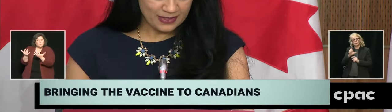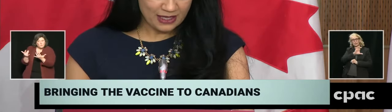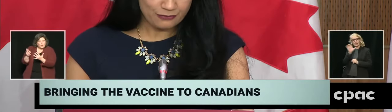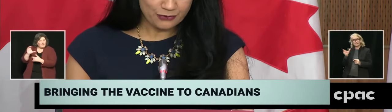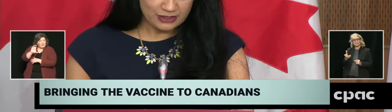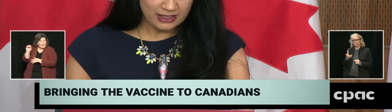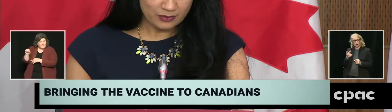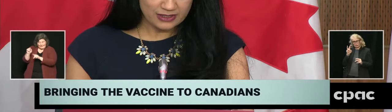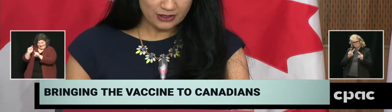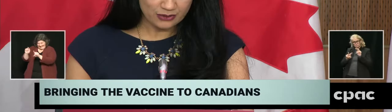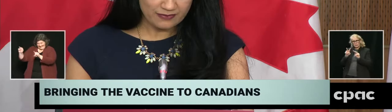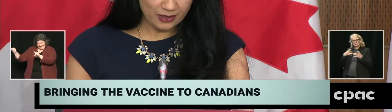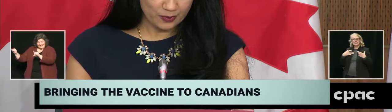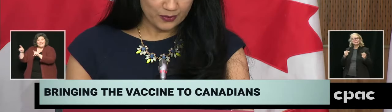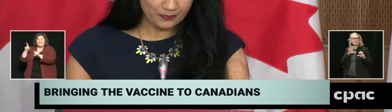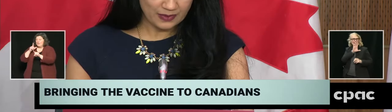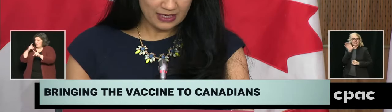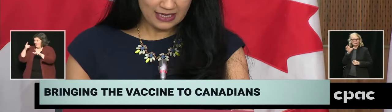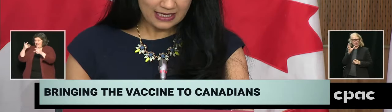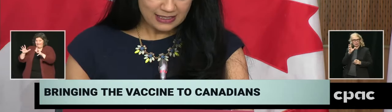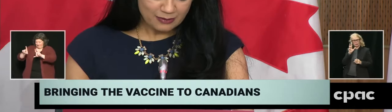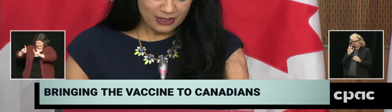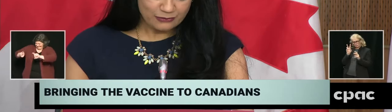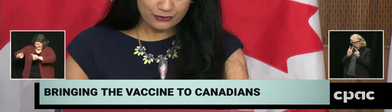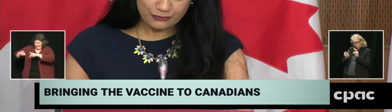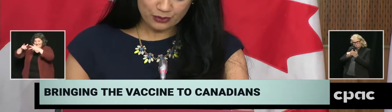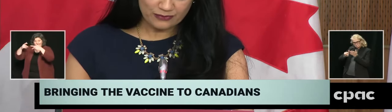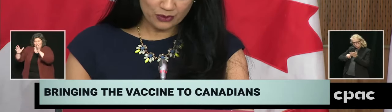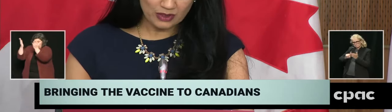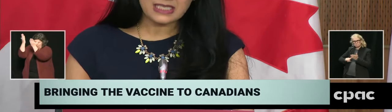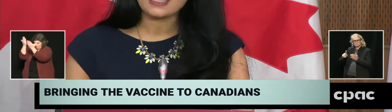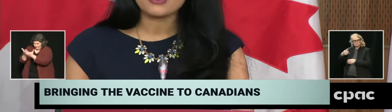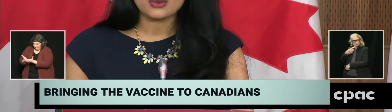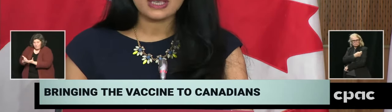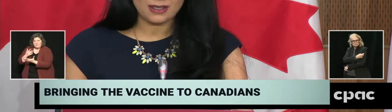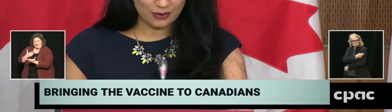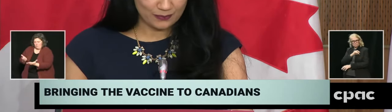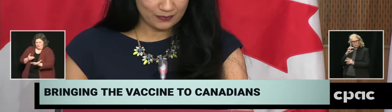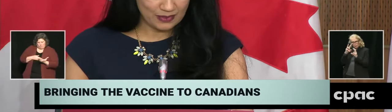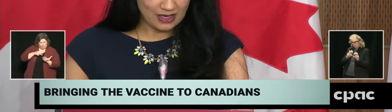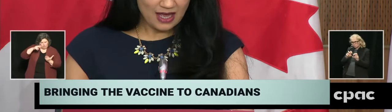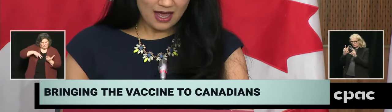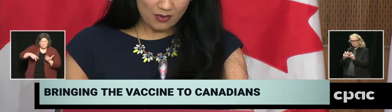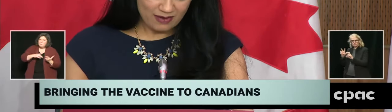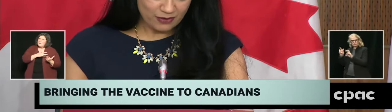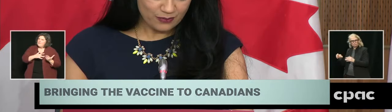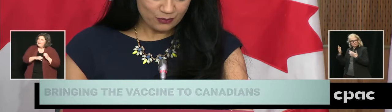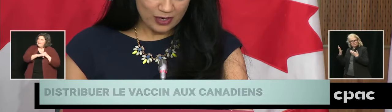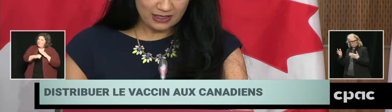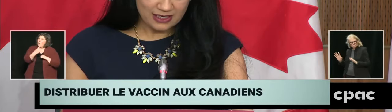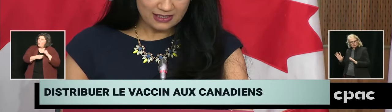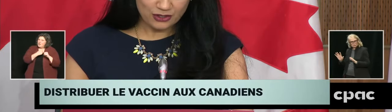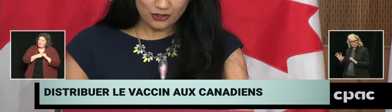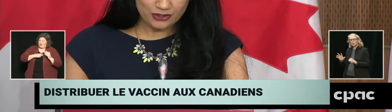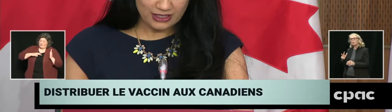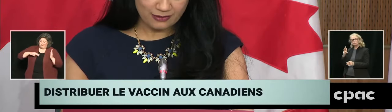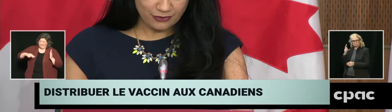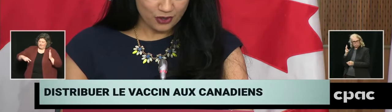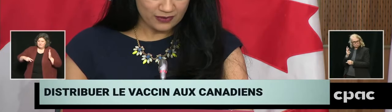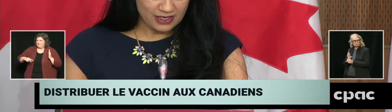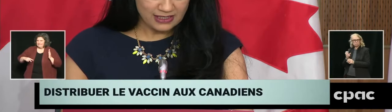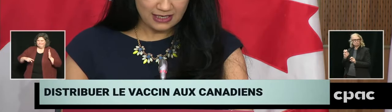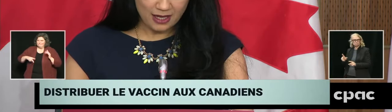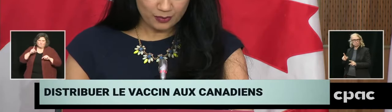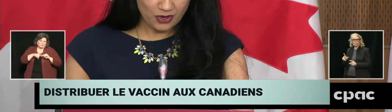completed and the full study results are available. That timeline for the full review can take up to a year. However, recognizing the urgent need